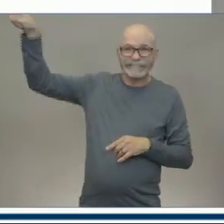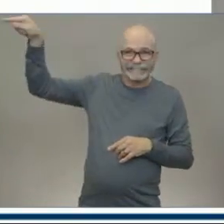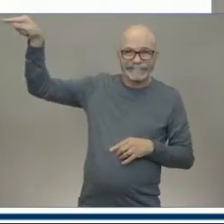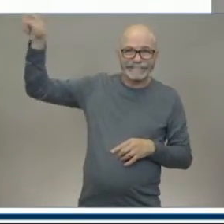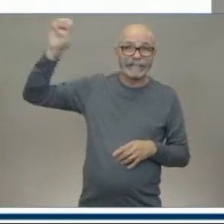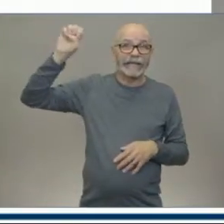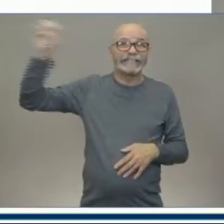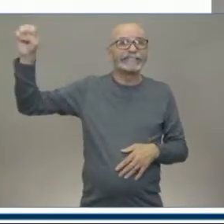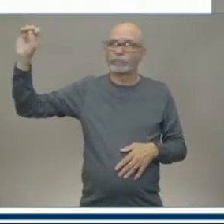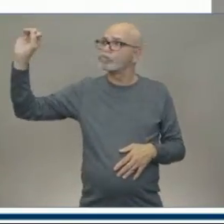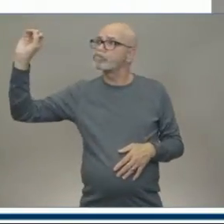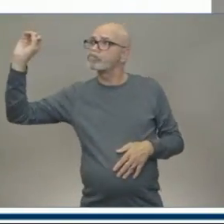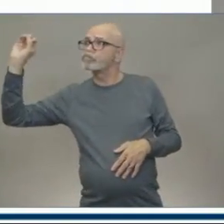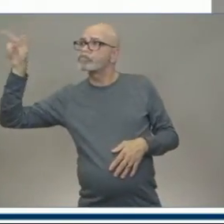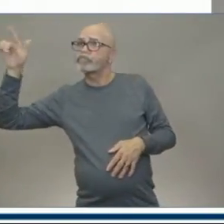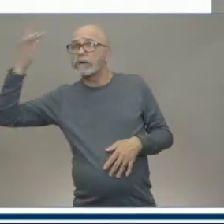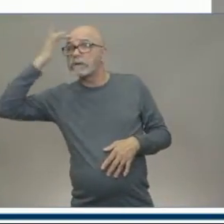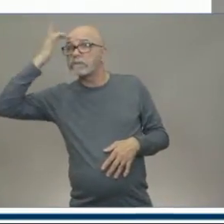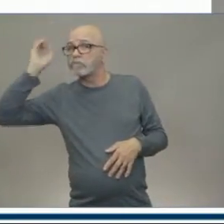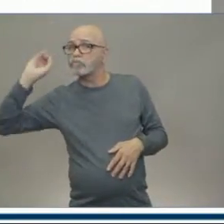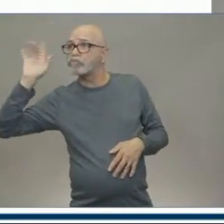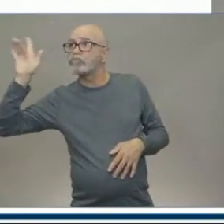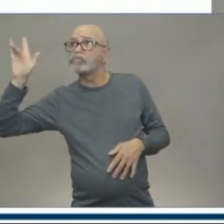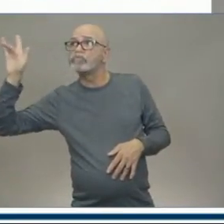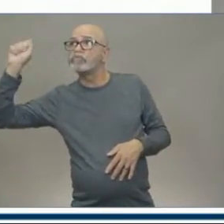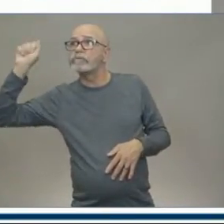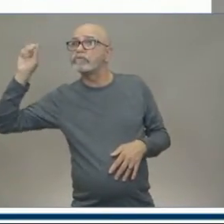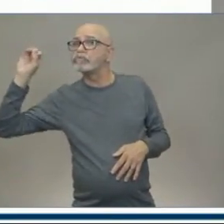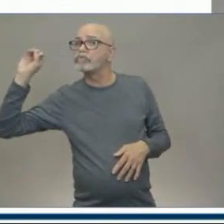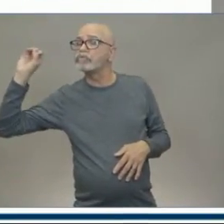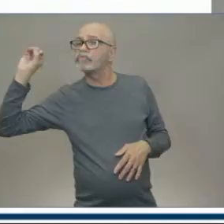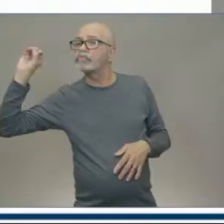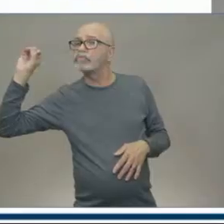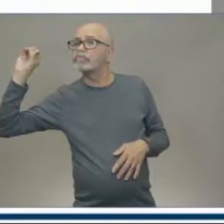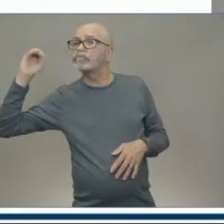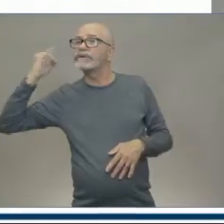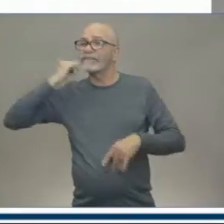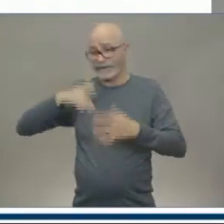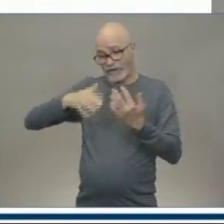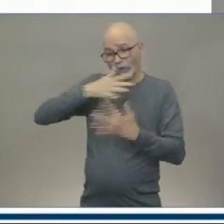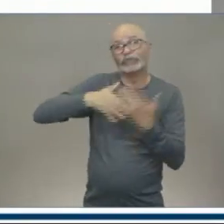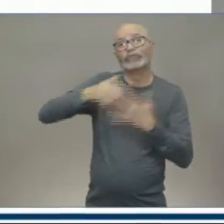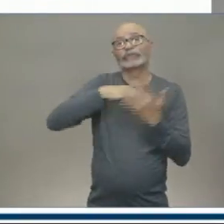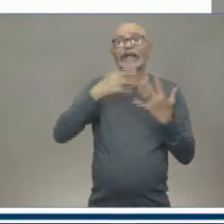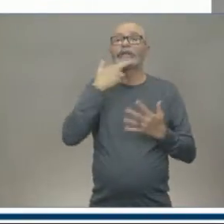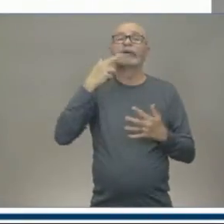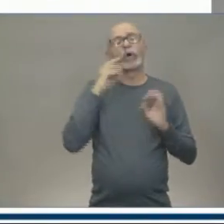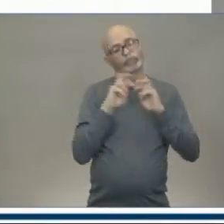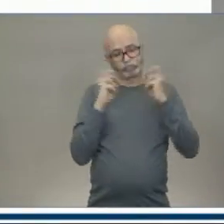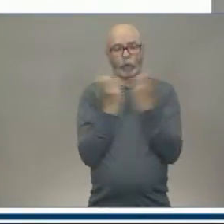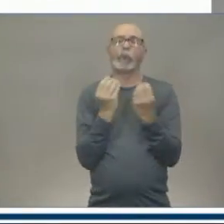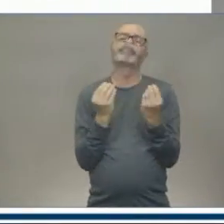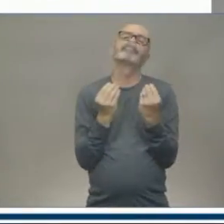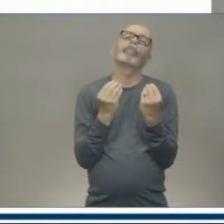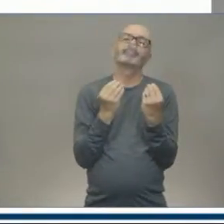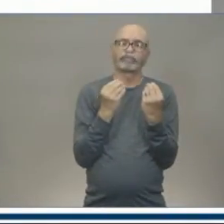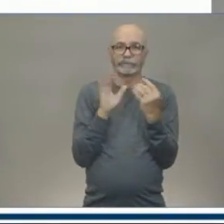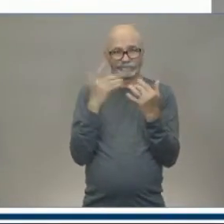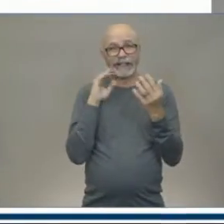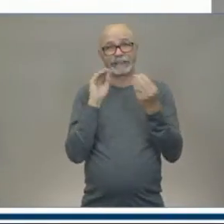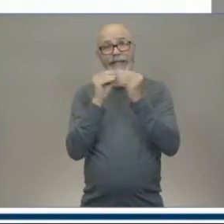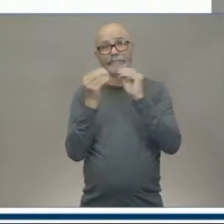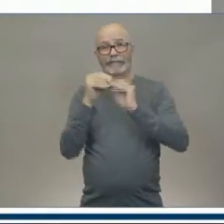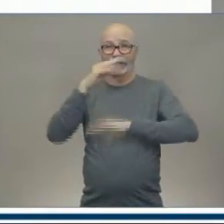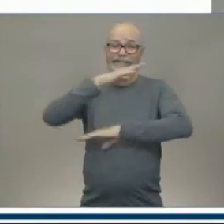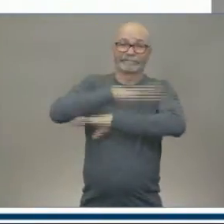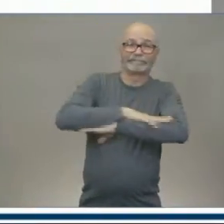in place. Social gatherings of 5. So if you, say, let's say, have a restaurant, now you can only have tables of 5. And